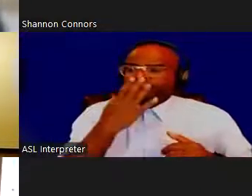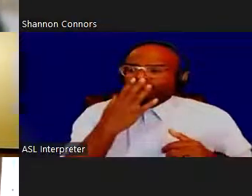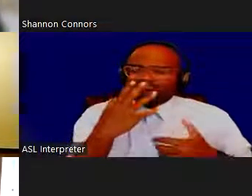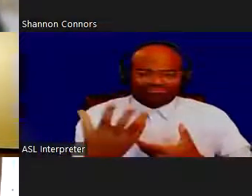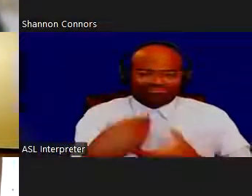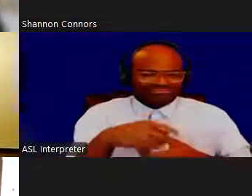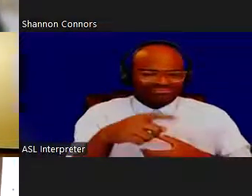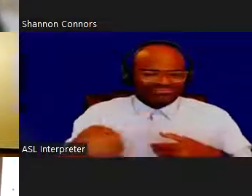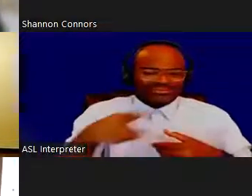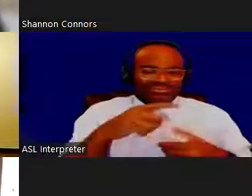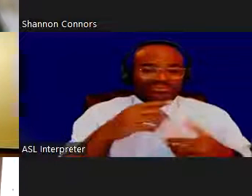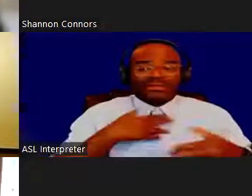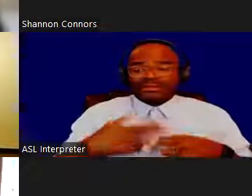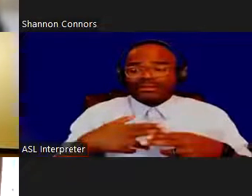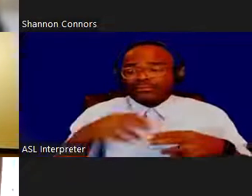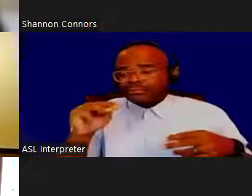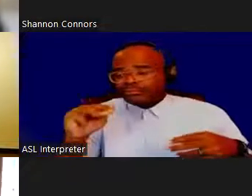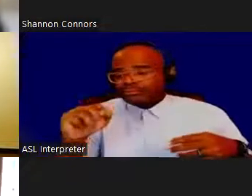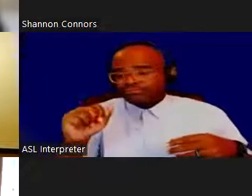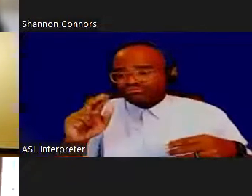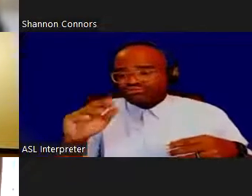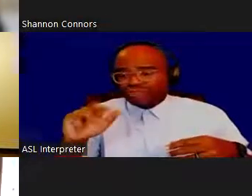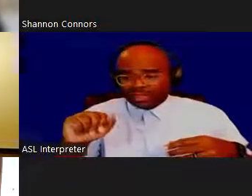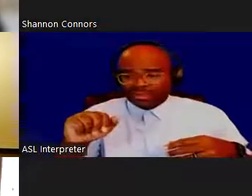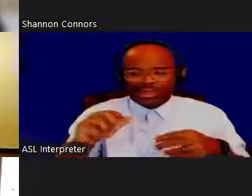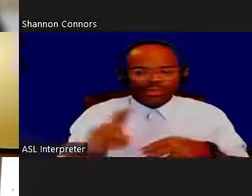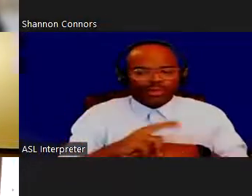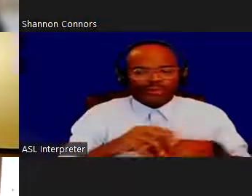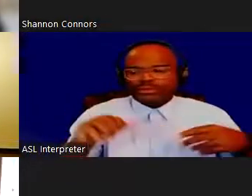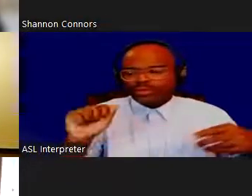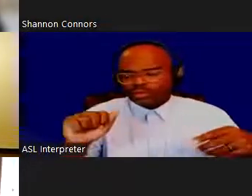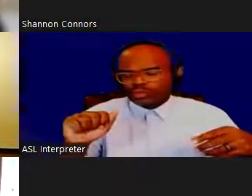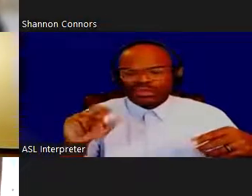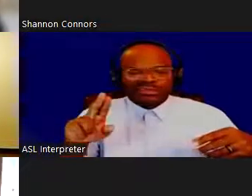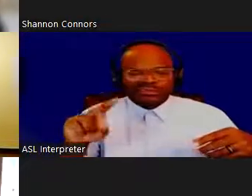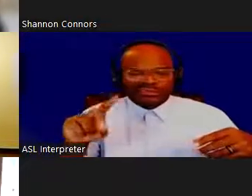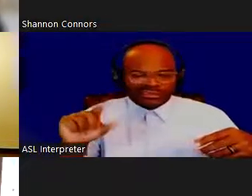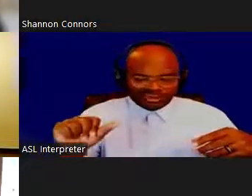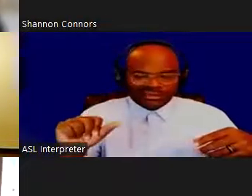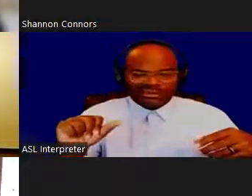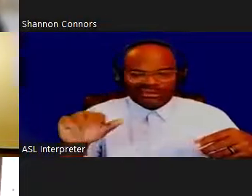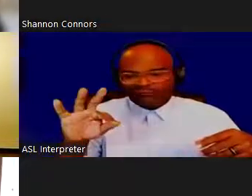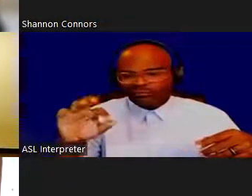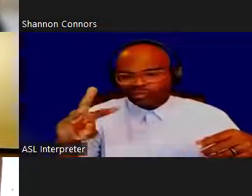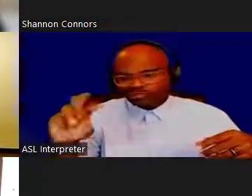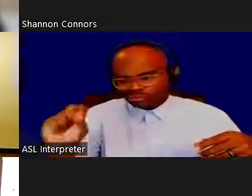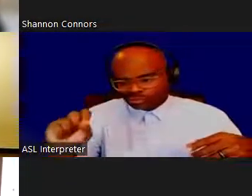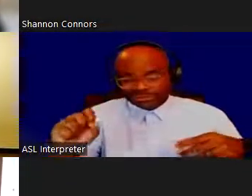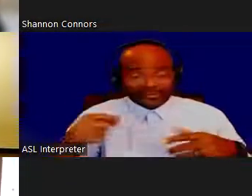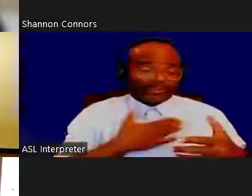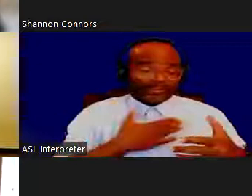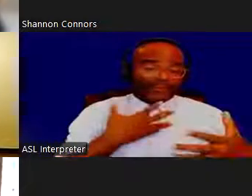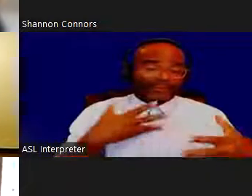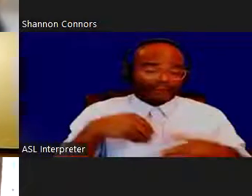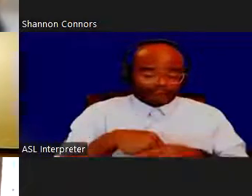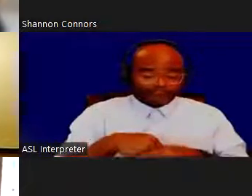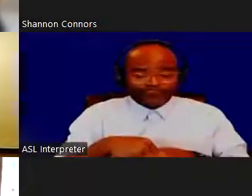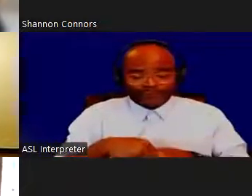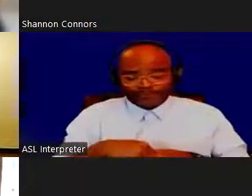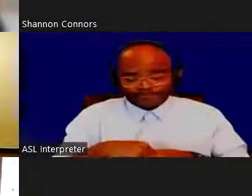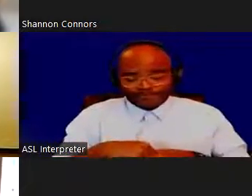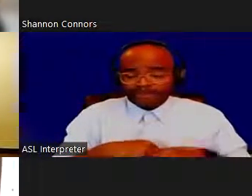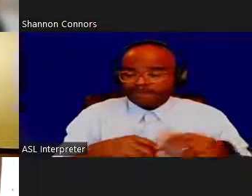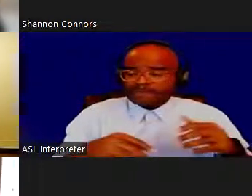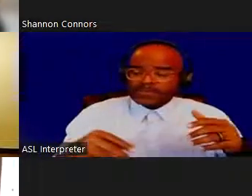today. My name is Maria Genoviak. I'm with the USDA Forest Service and the Northern Institute of Applied Climate Science. I'm really happy to be here as one